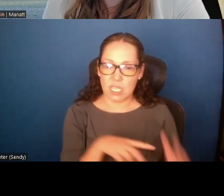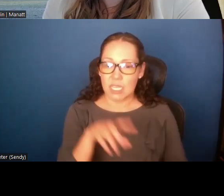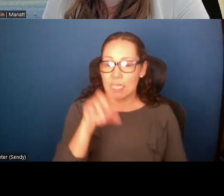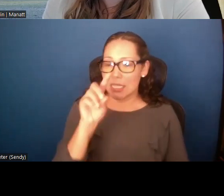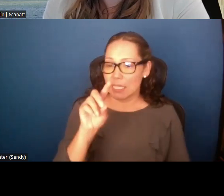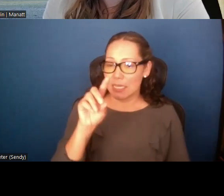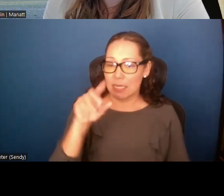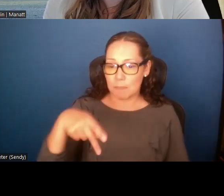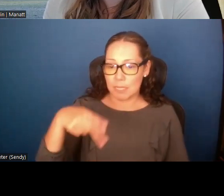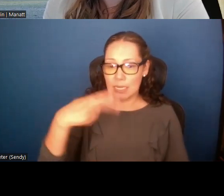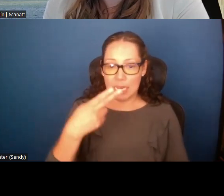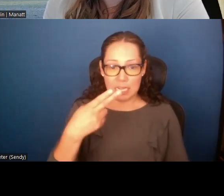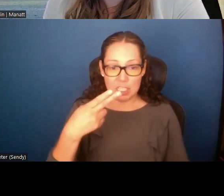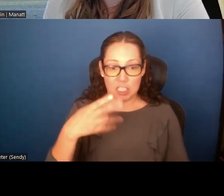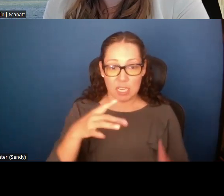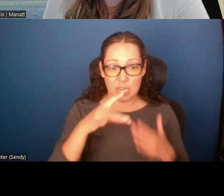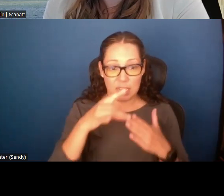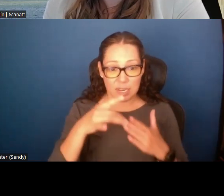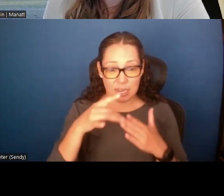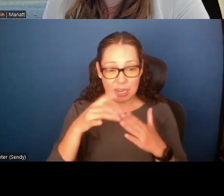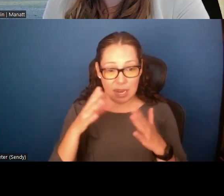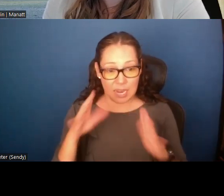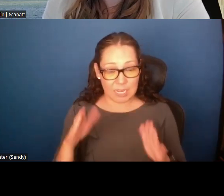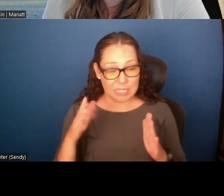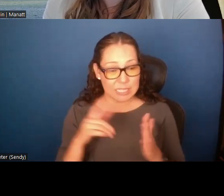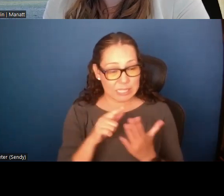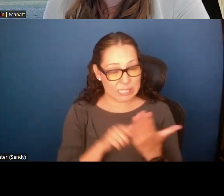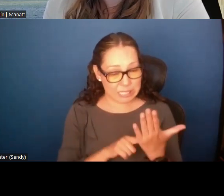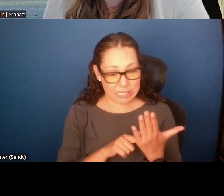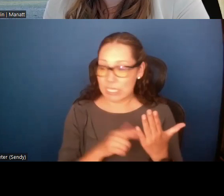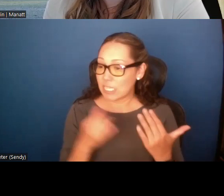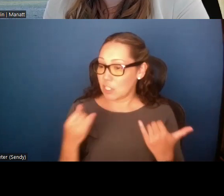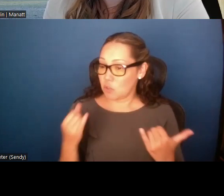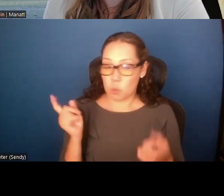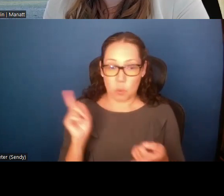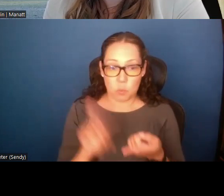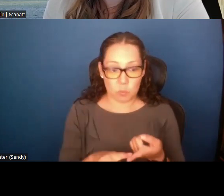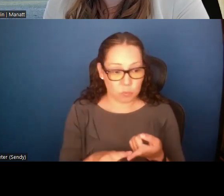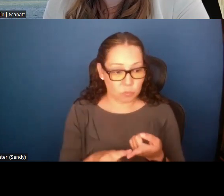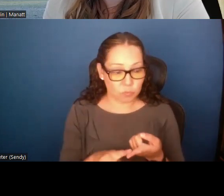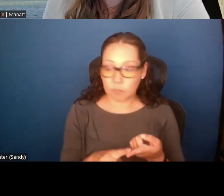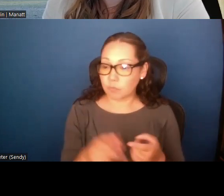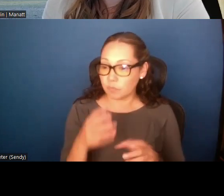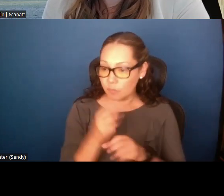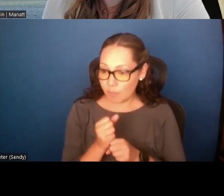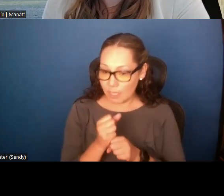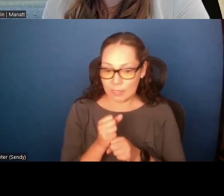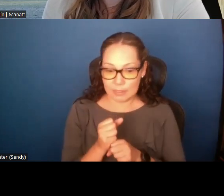guidance. And it's a little frustrating because to this day, because in order to get this title of